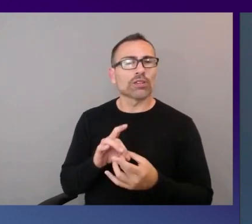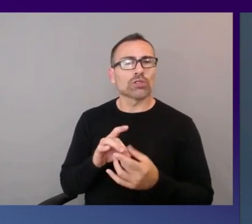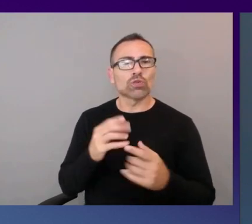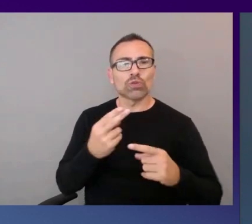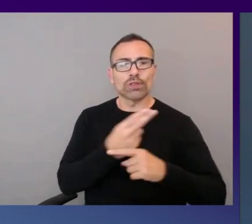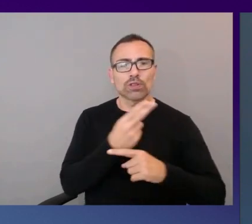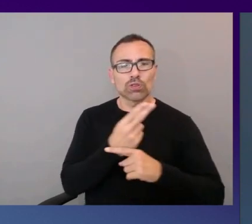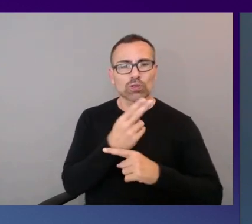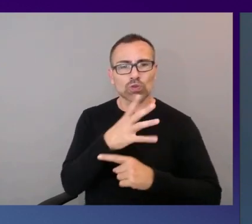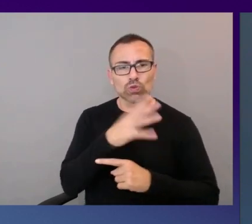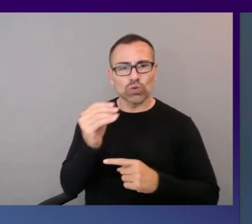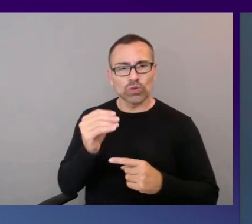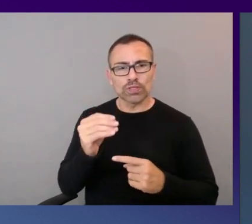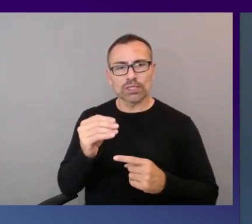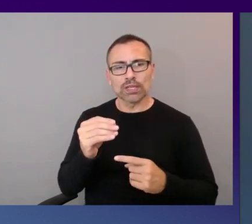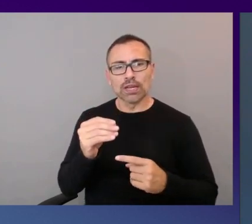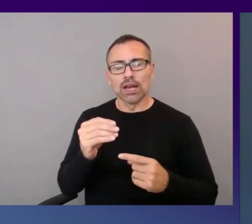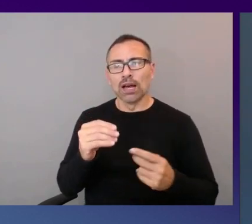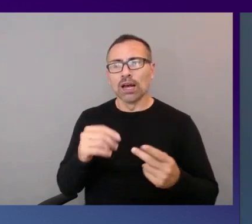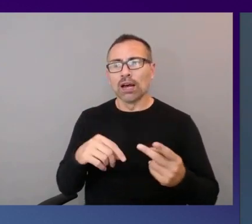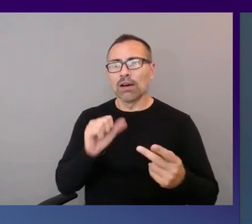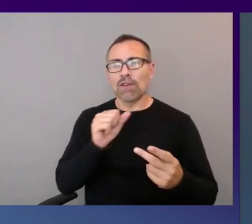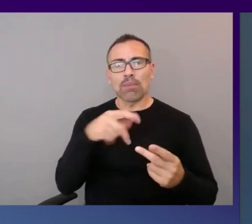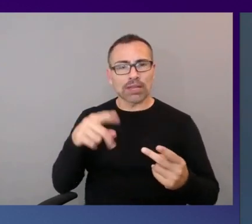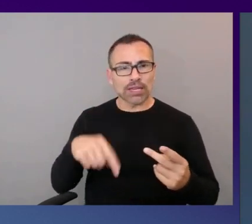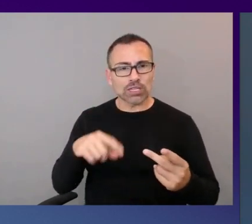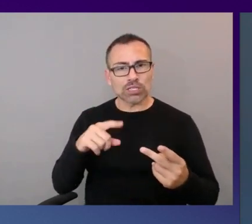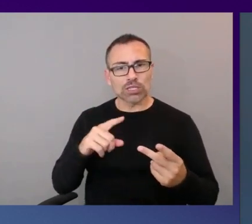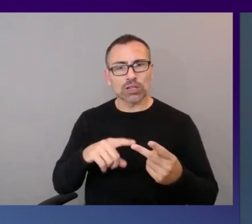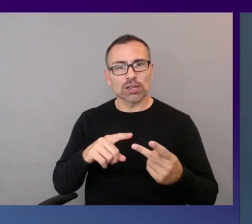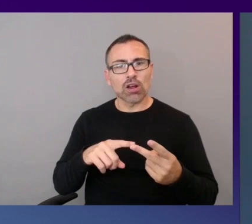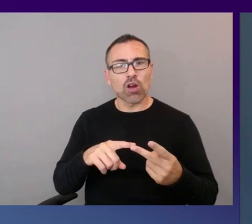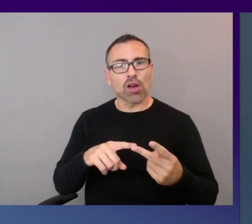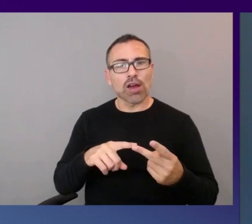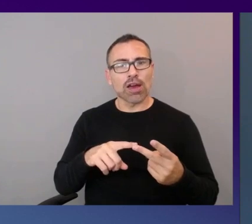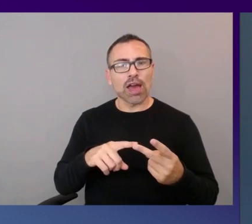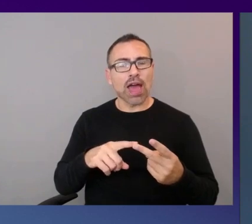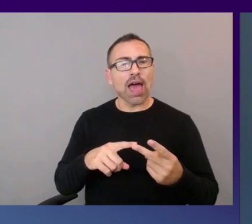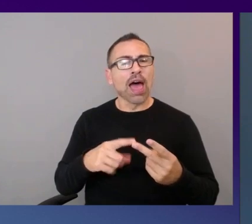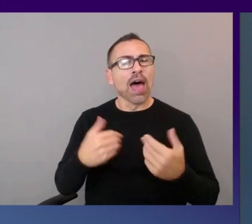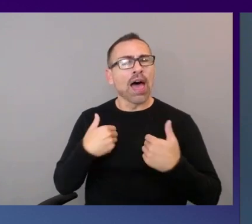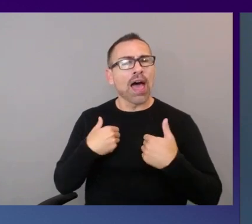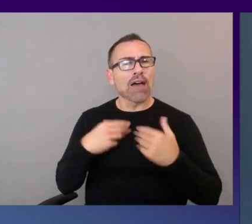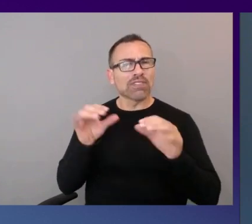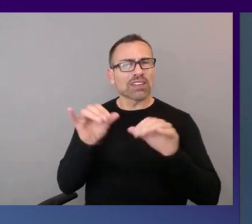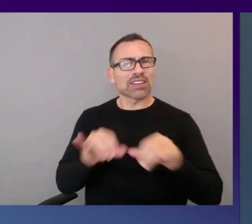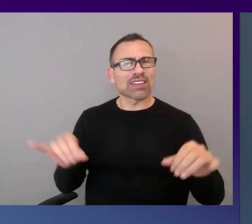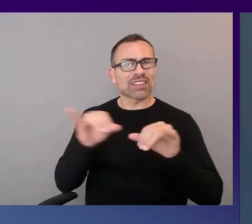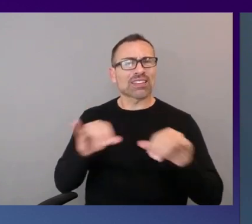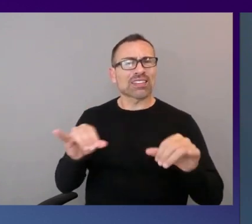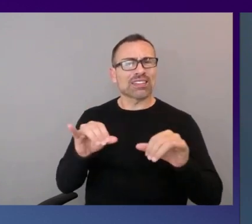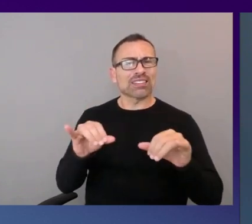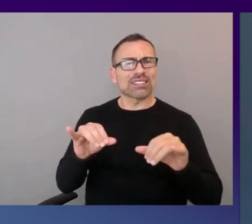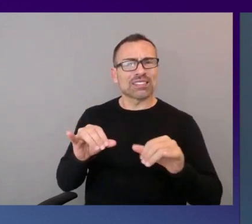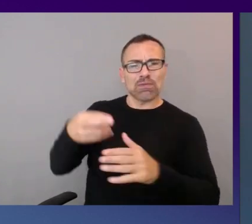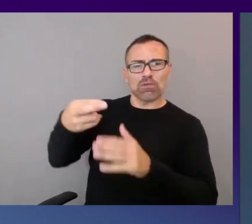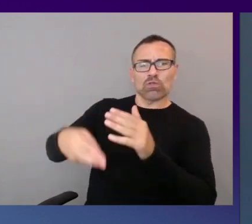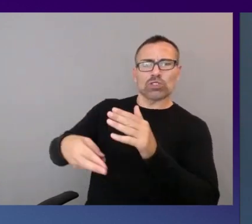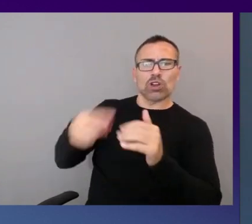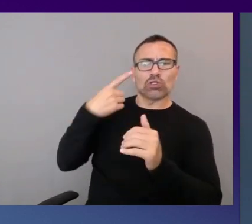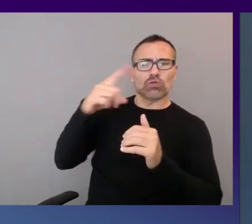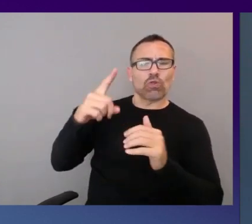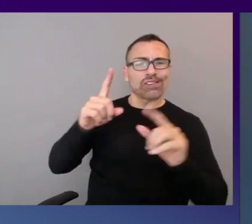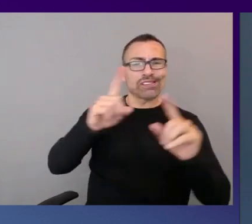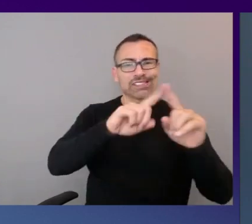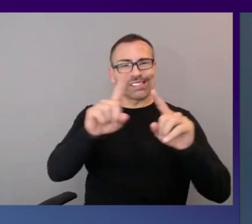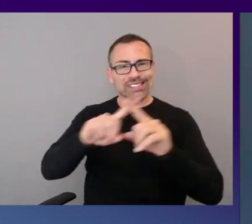application providing the same sort of outcome or results across demographics or subgroups, or questions of